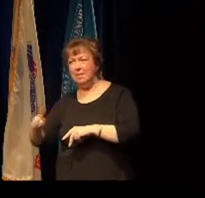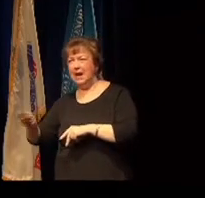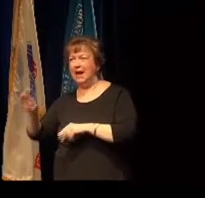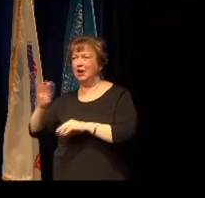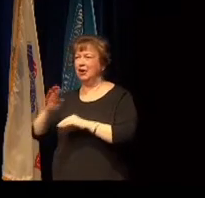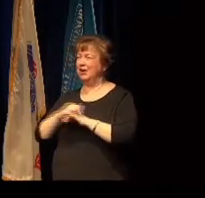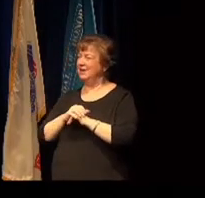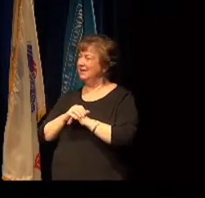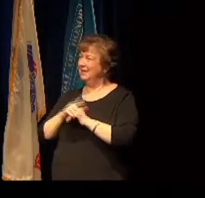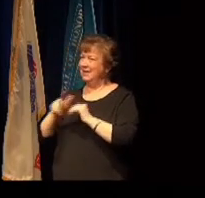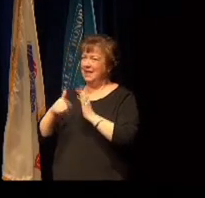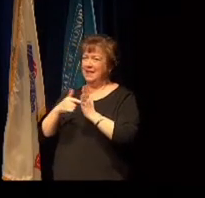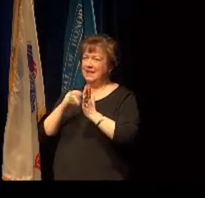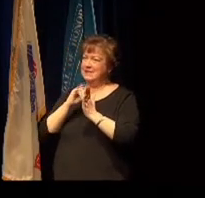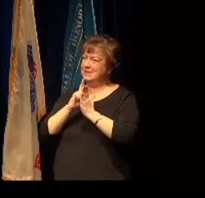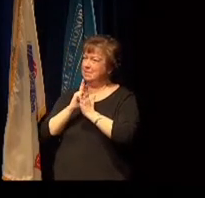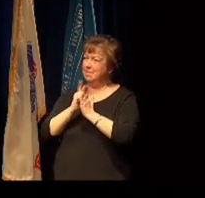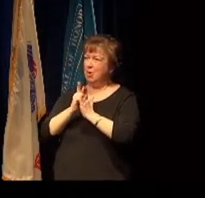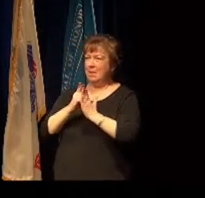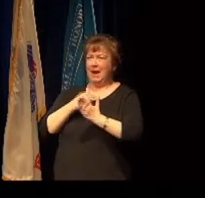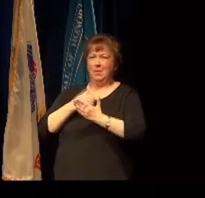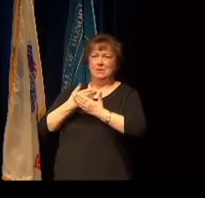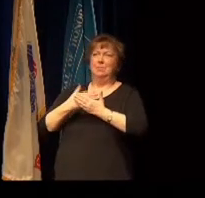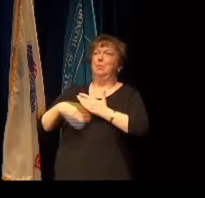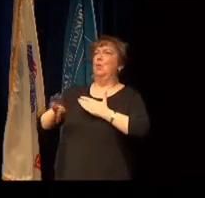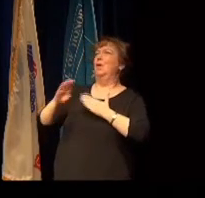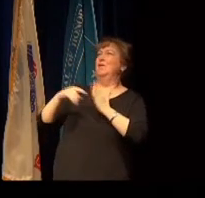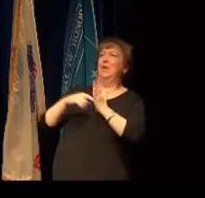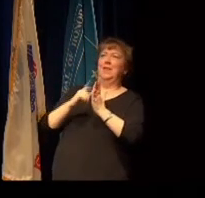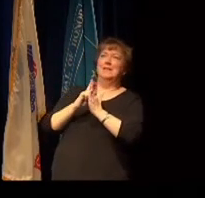This is the moment for which I was born.